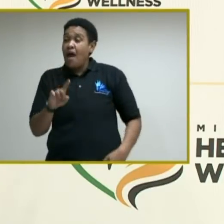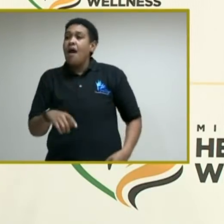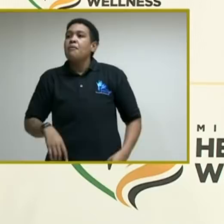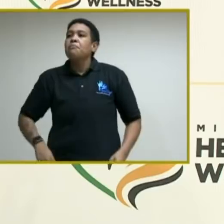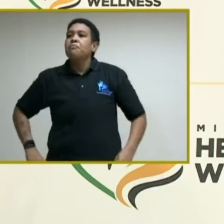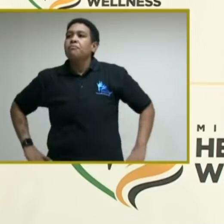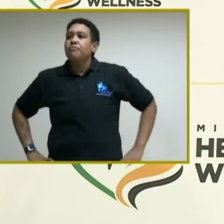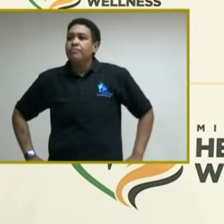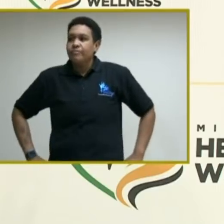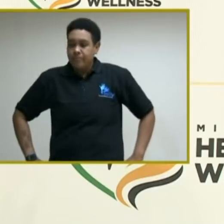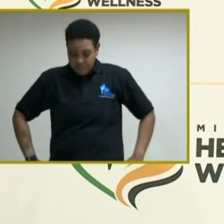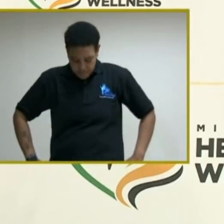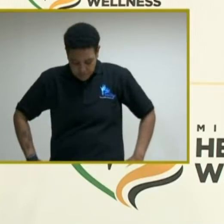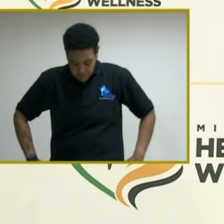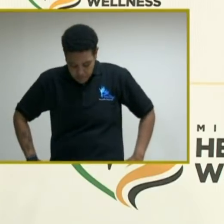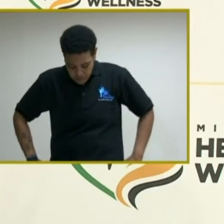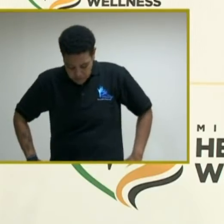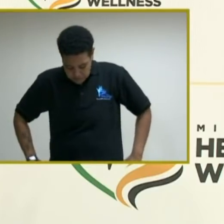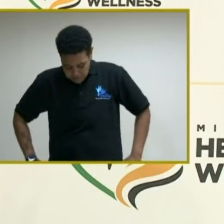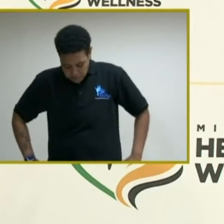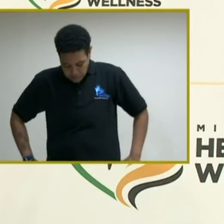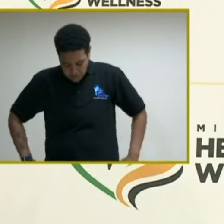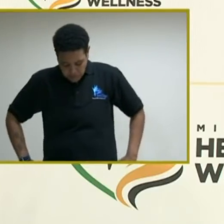are heroes already